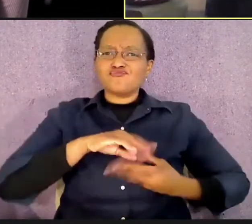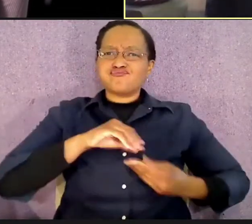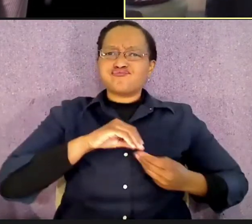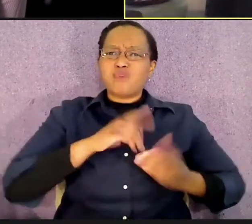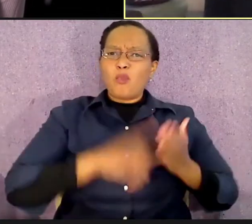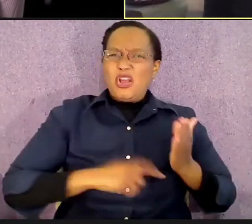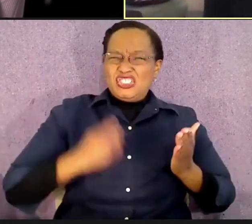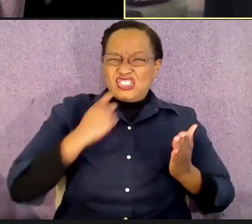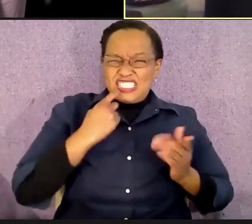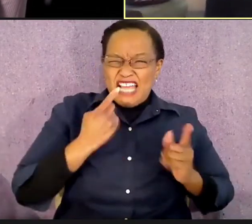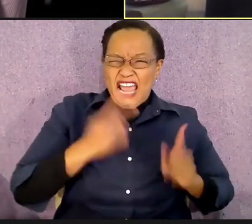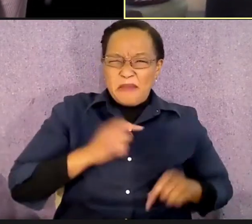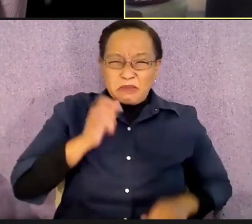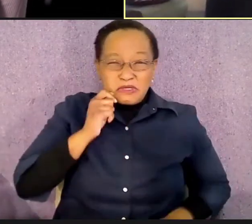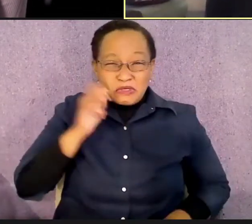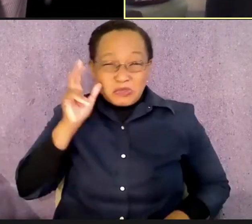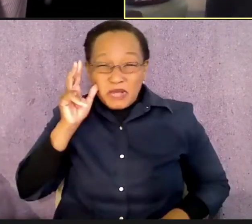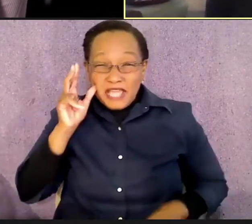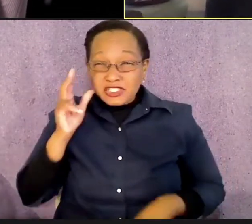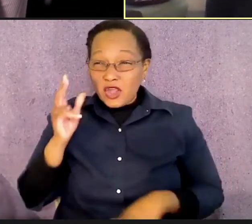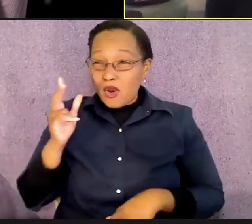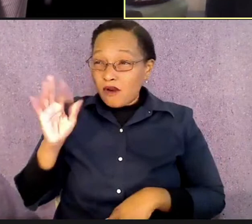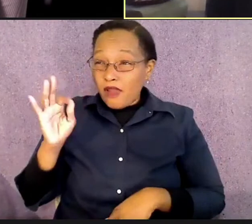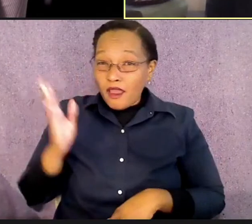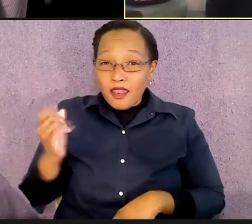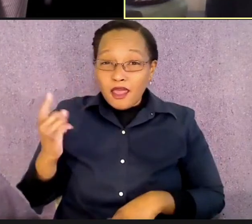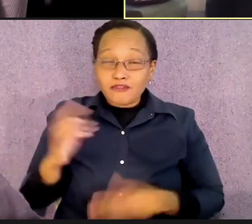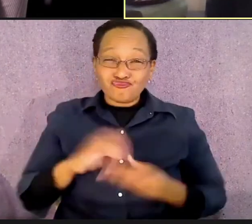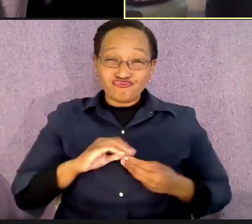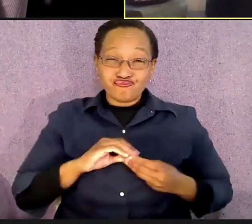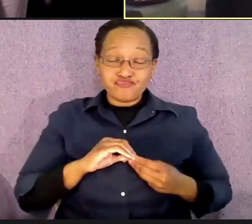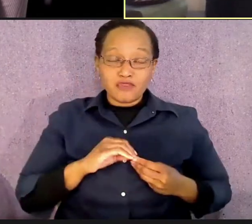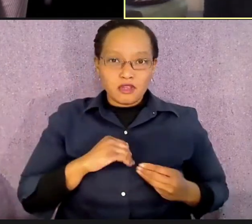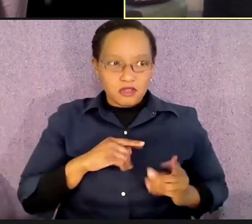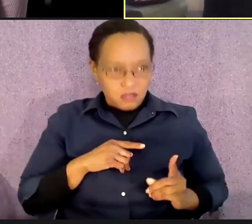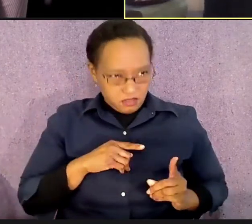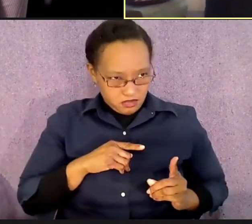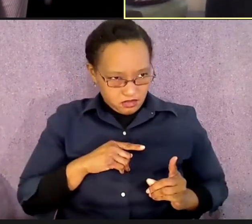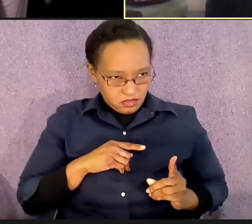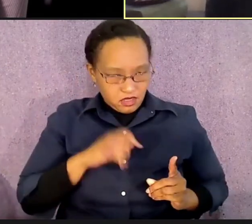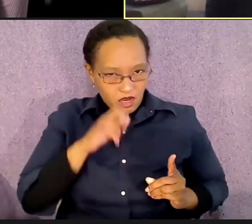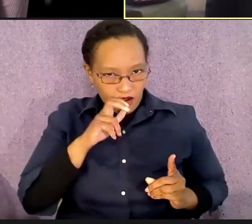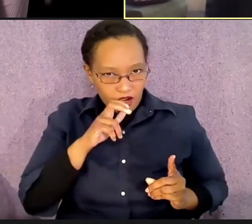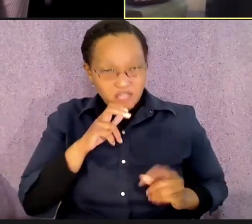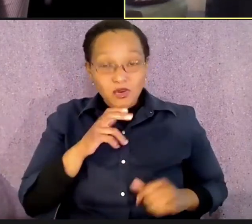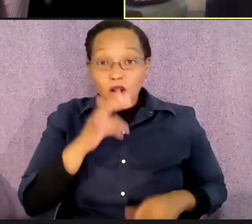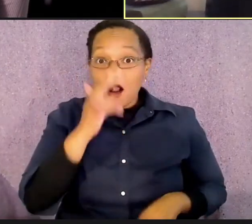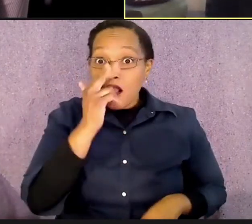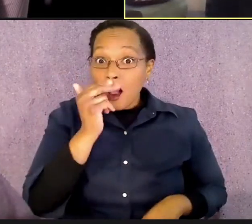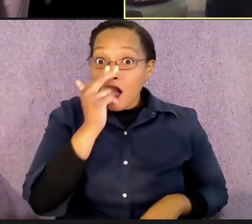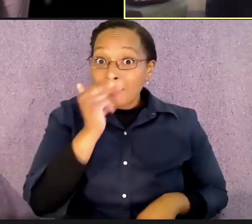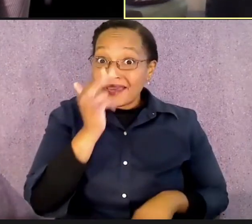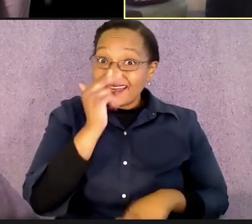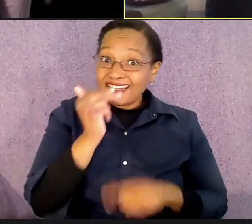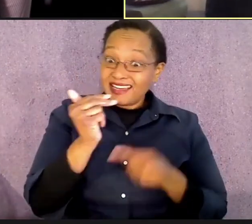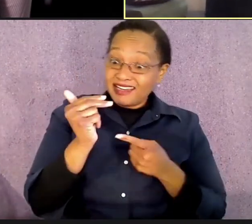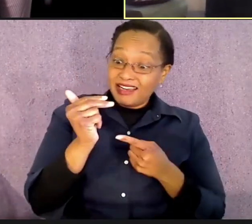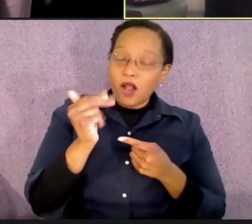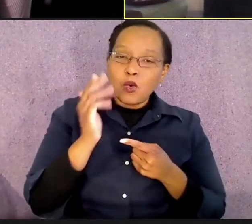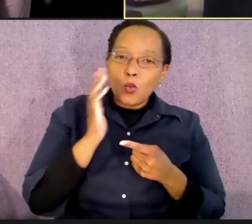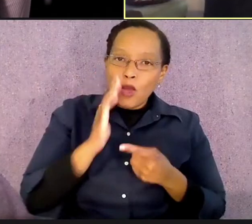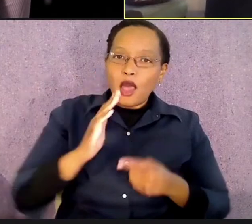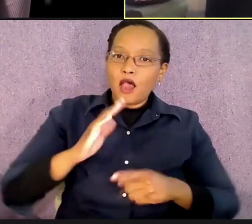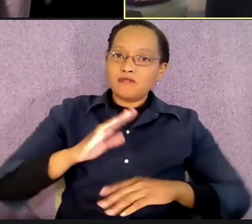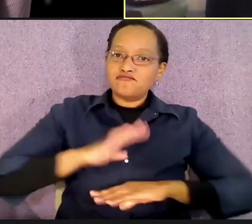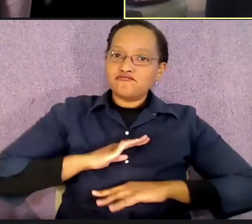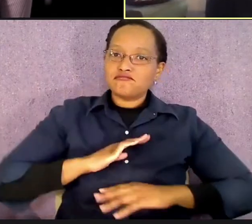of the most powerful things I've ever seen. So I think that like comedy in general will always meet the moment, but not every comedian is capable of meeting that moment, and we shouldn't expect